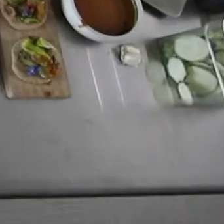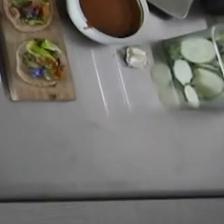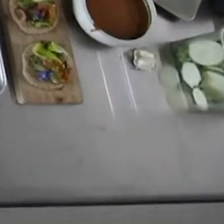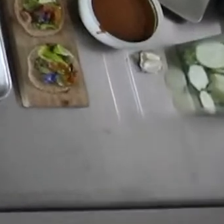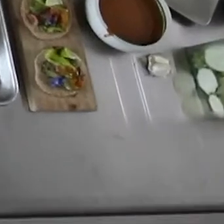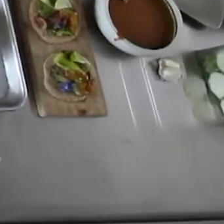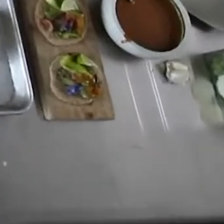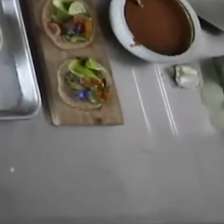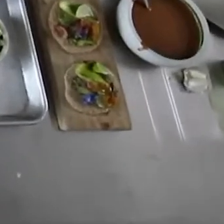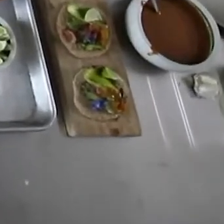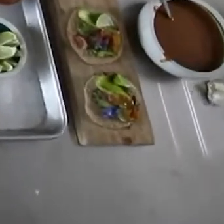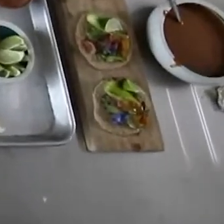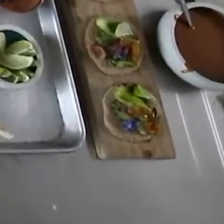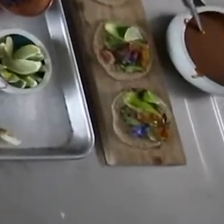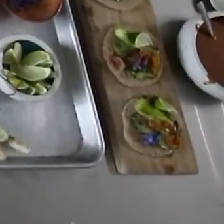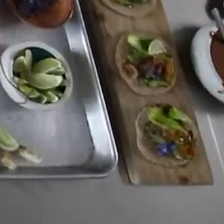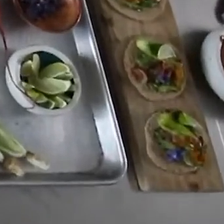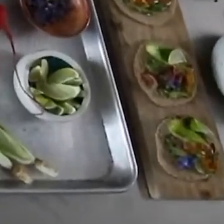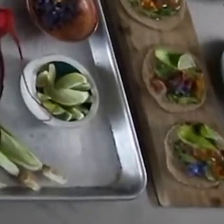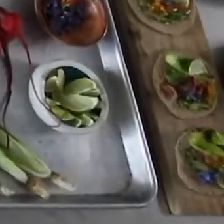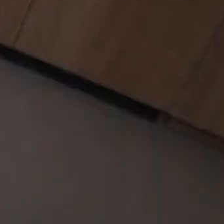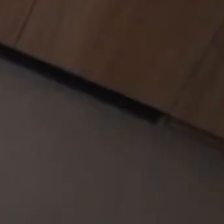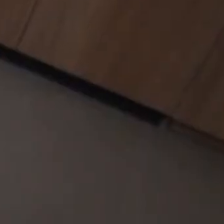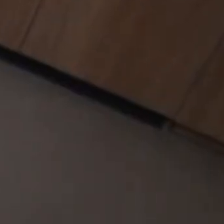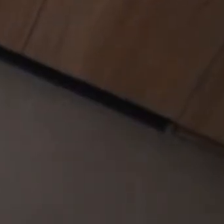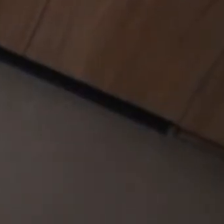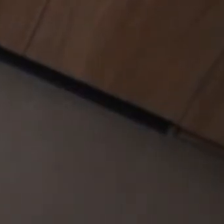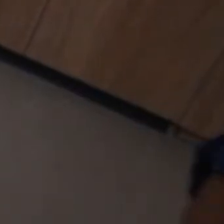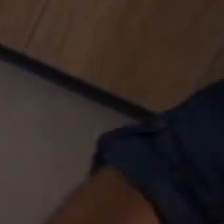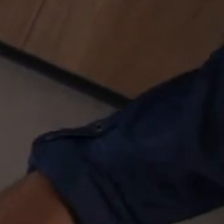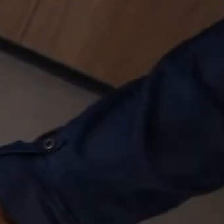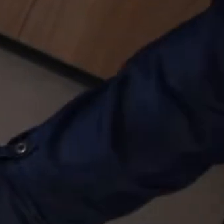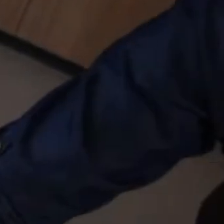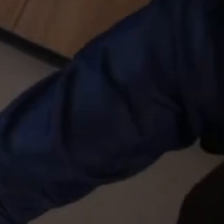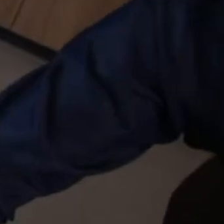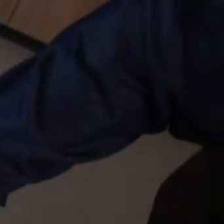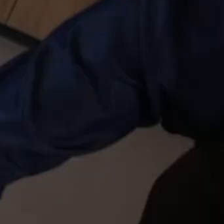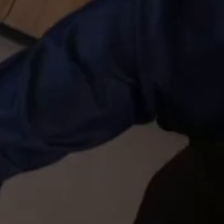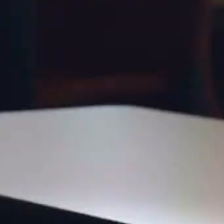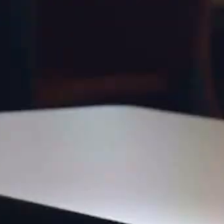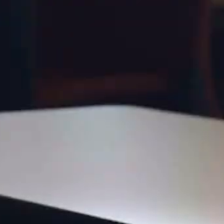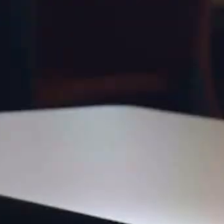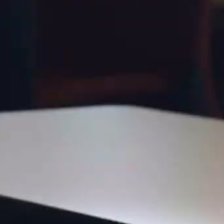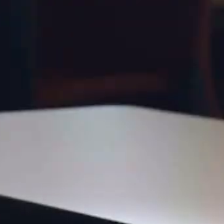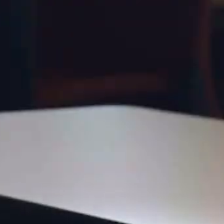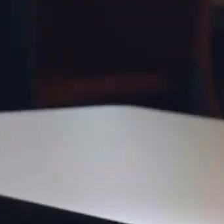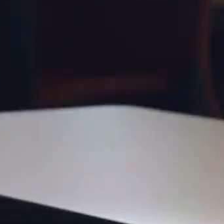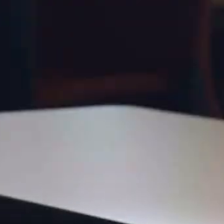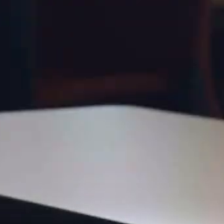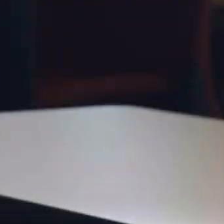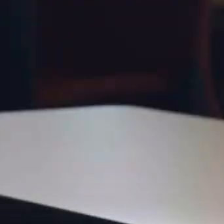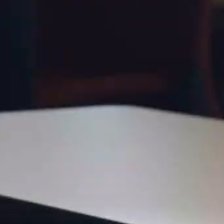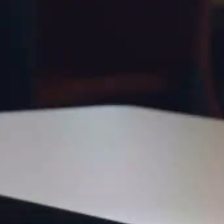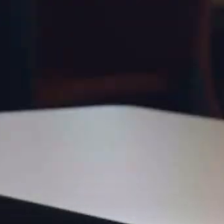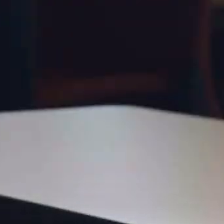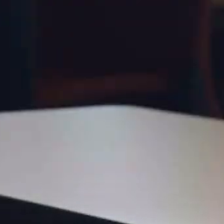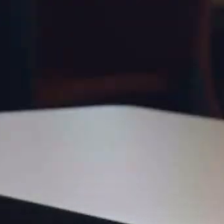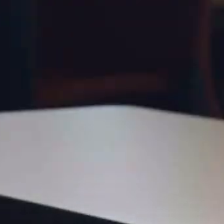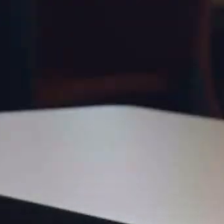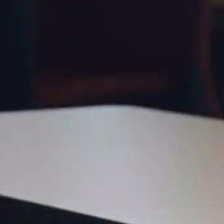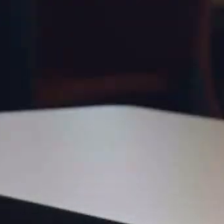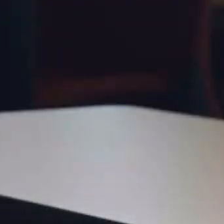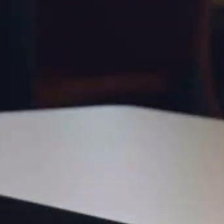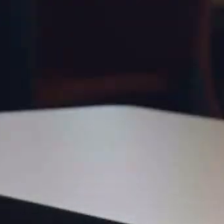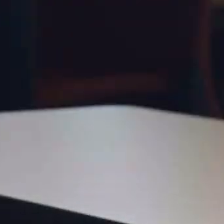happening all around you as a student in this building. So, and again, I don't know of any facility in the world that has